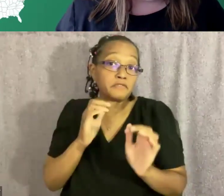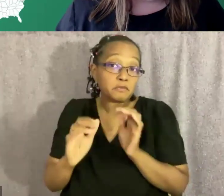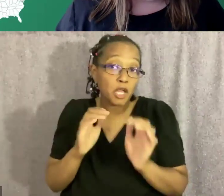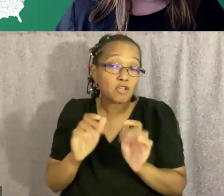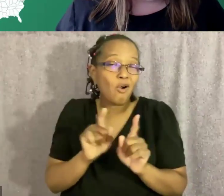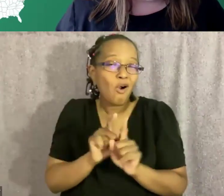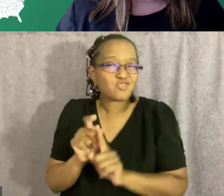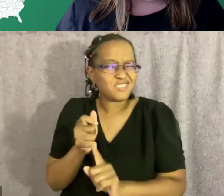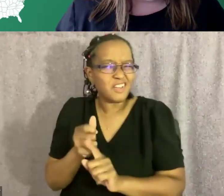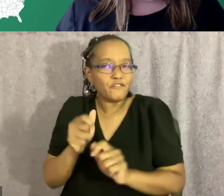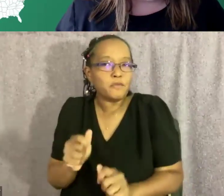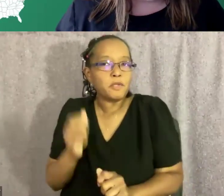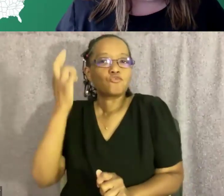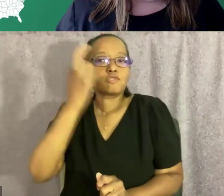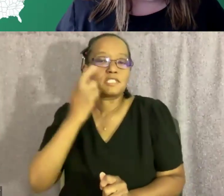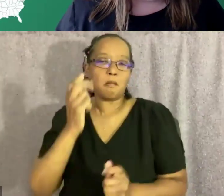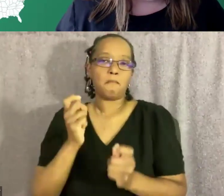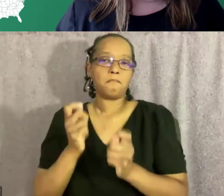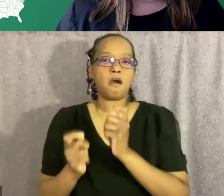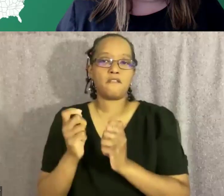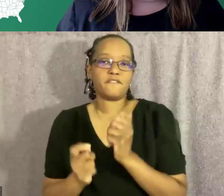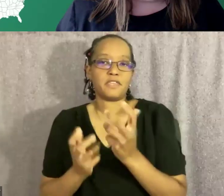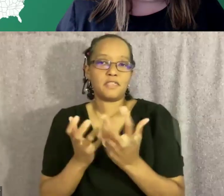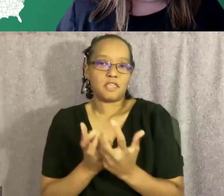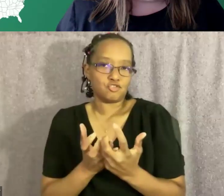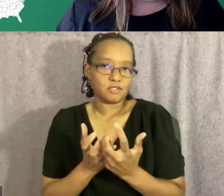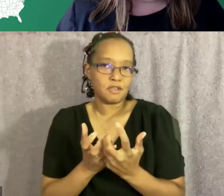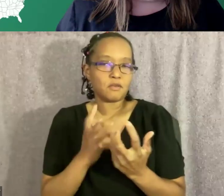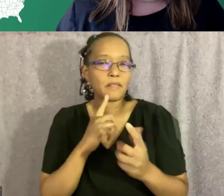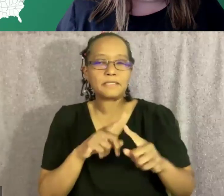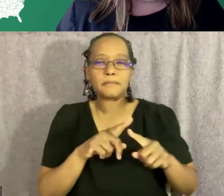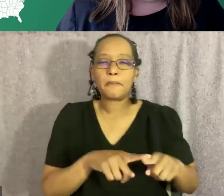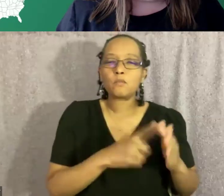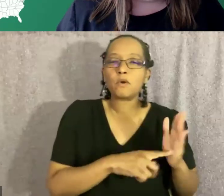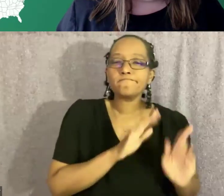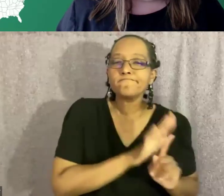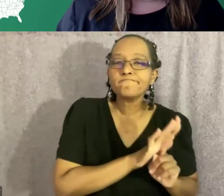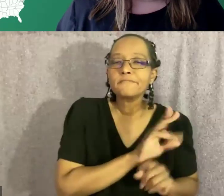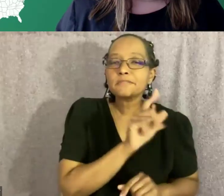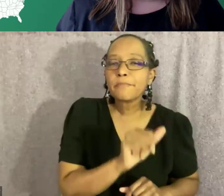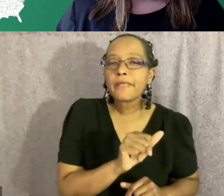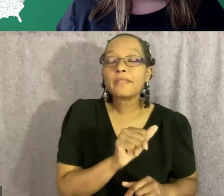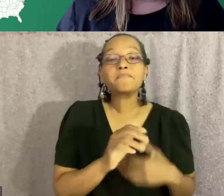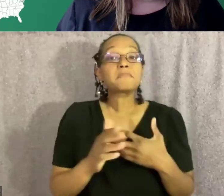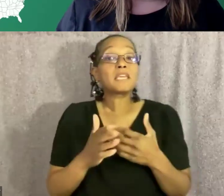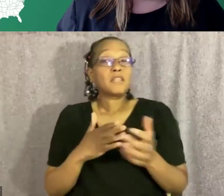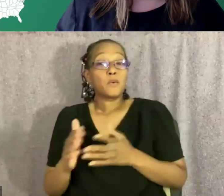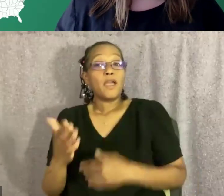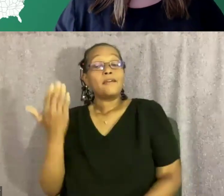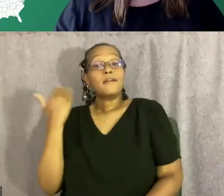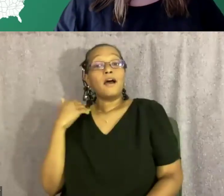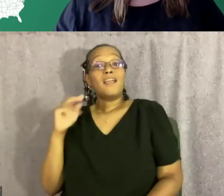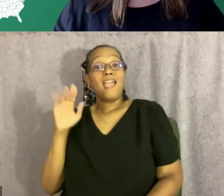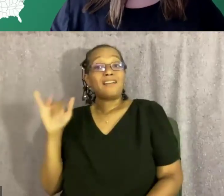can be a reasonable modification depending on what the disability is. And either way, as Kathy mentioned earlier, I'm sorry,